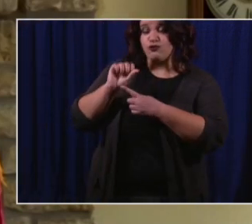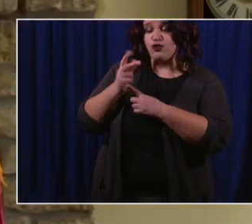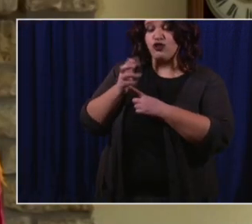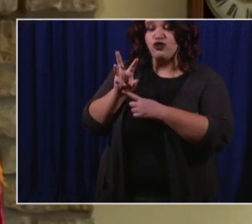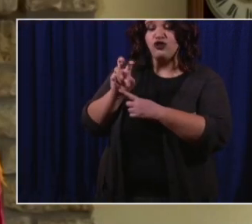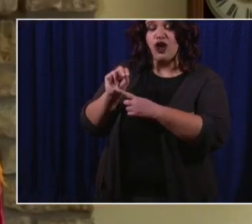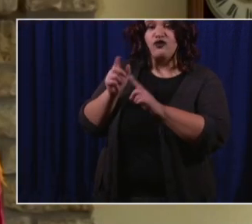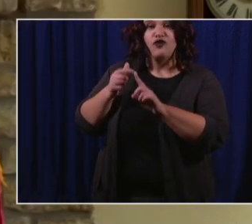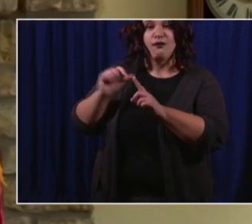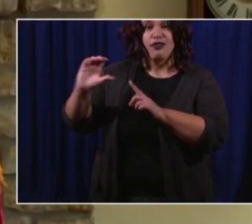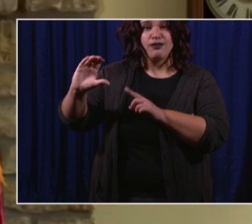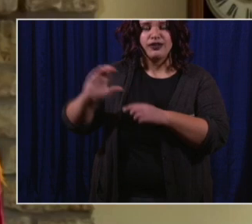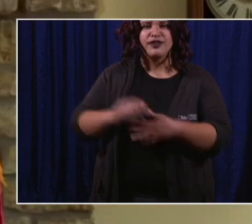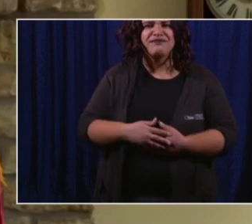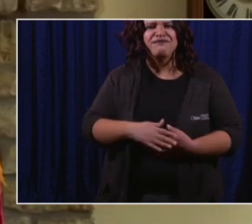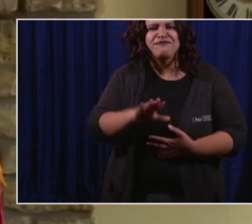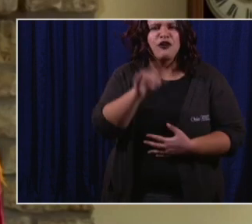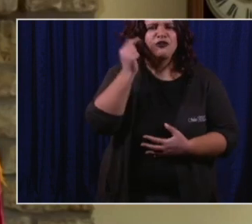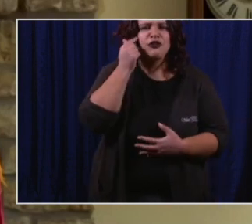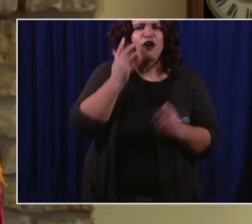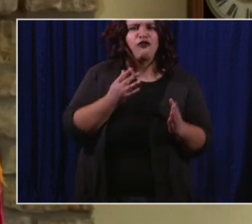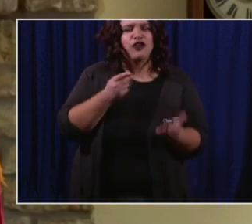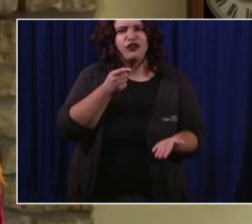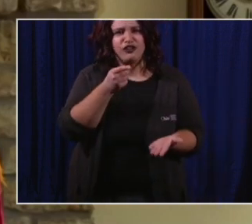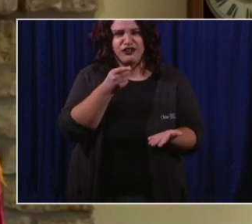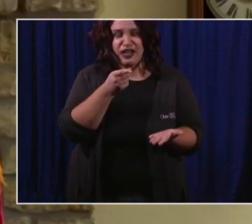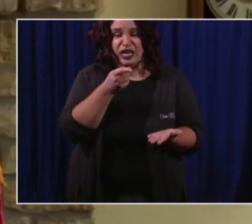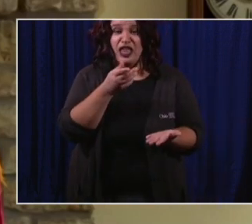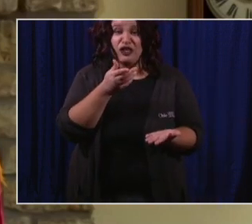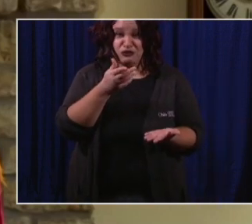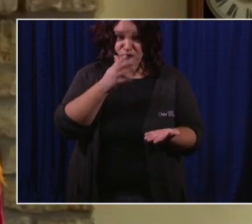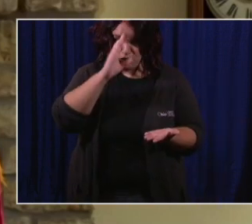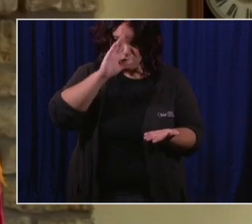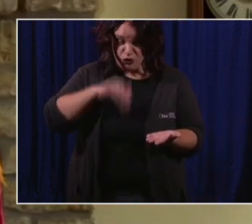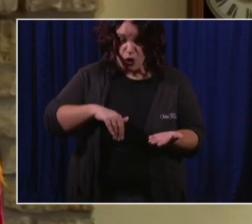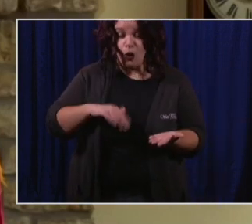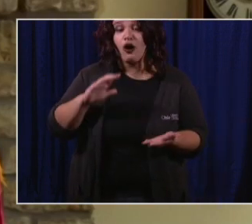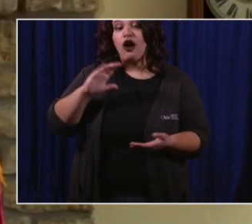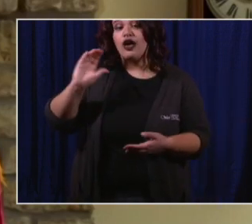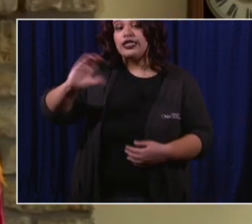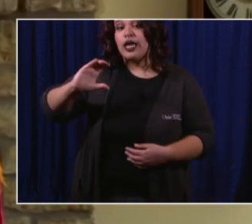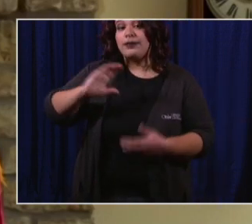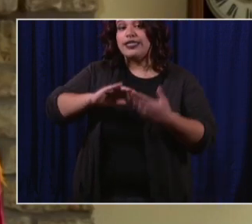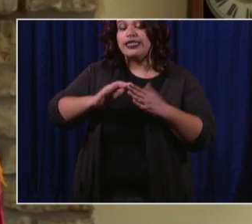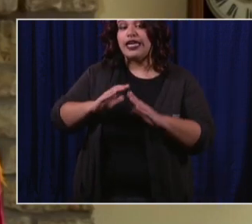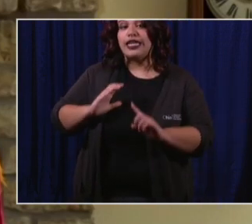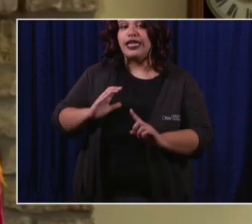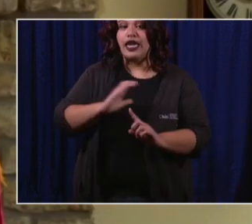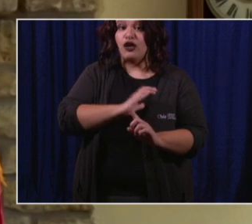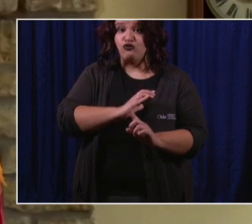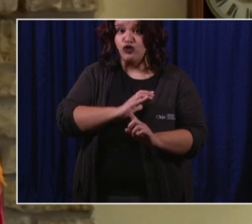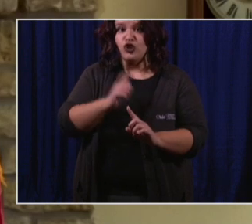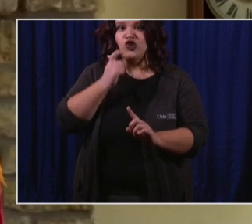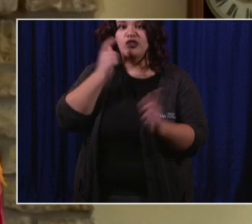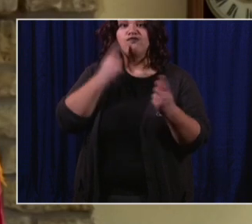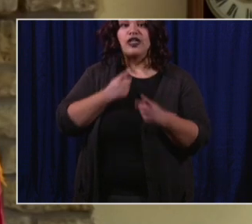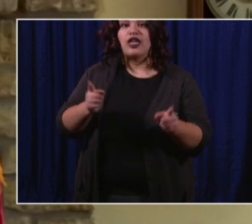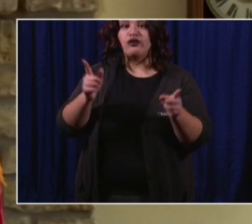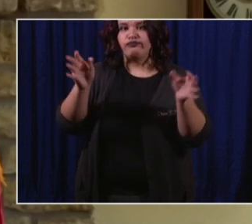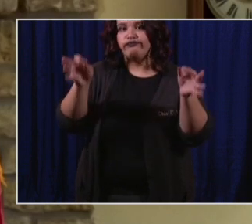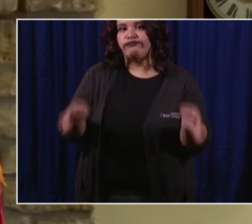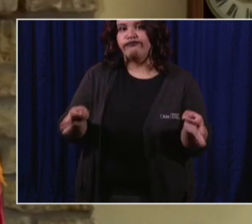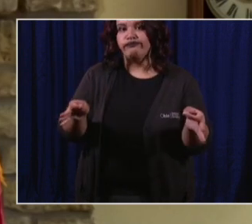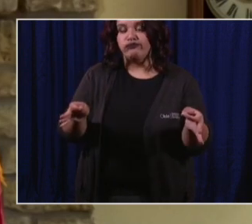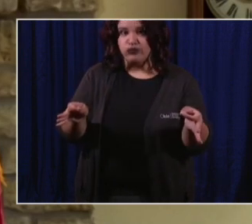Governor DeWine, as you may know, the Columbus City Council just repealed their curfew, their 10 p.m. curfew, understanding that